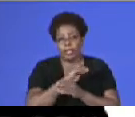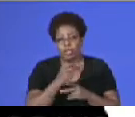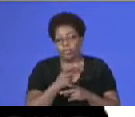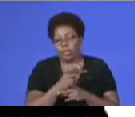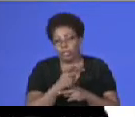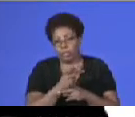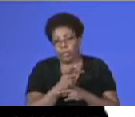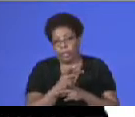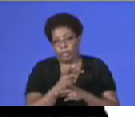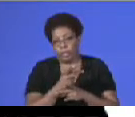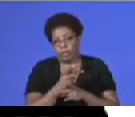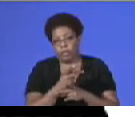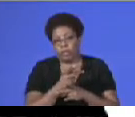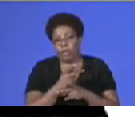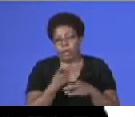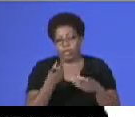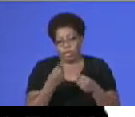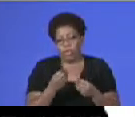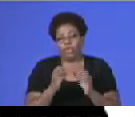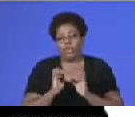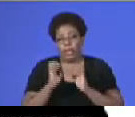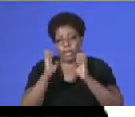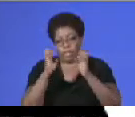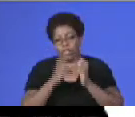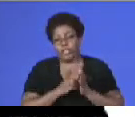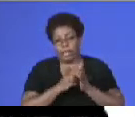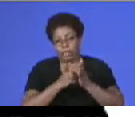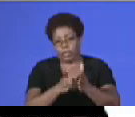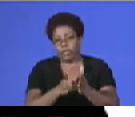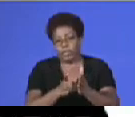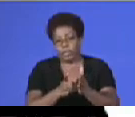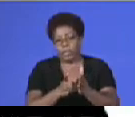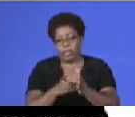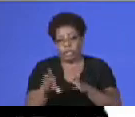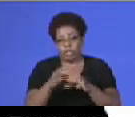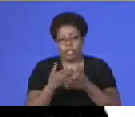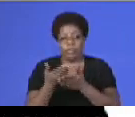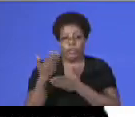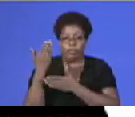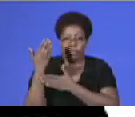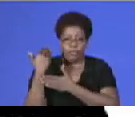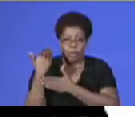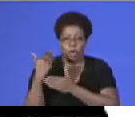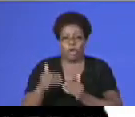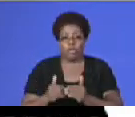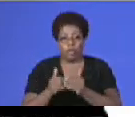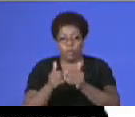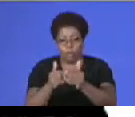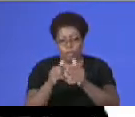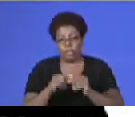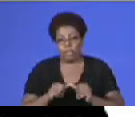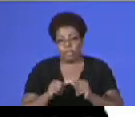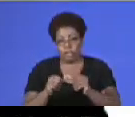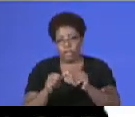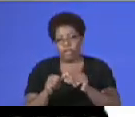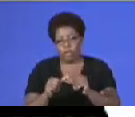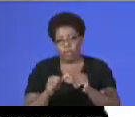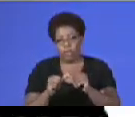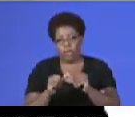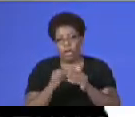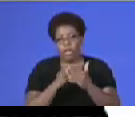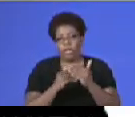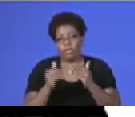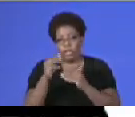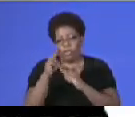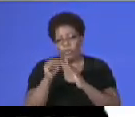level of energy and passion demonstrated thus far towards the continued accomplishment of our